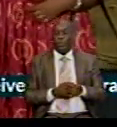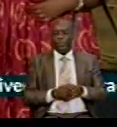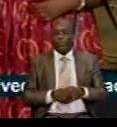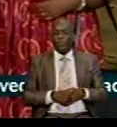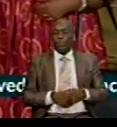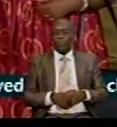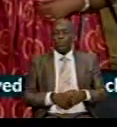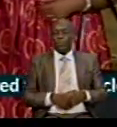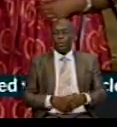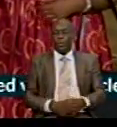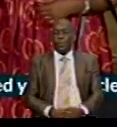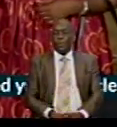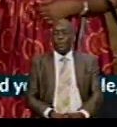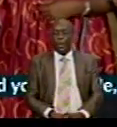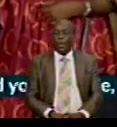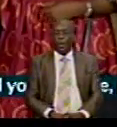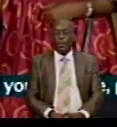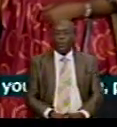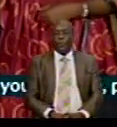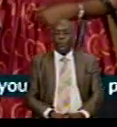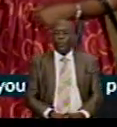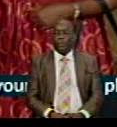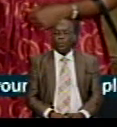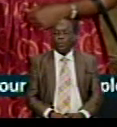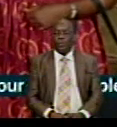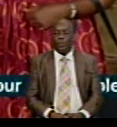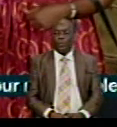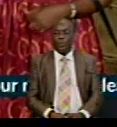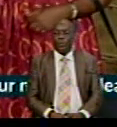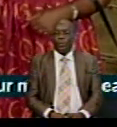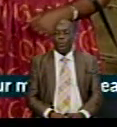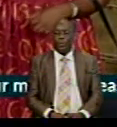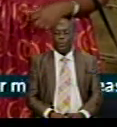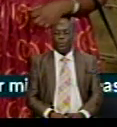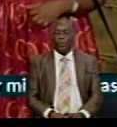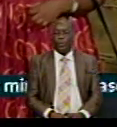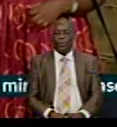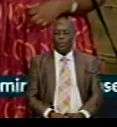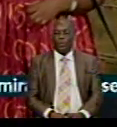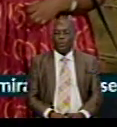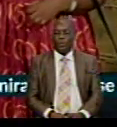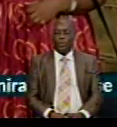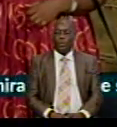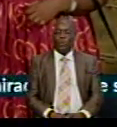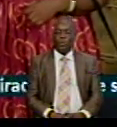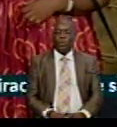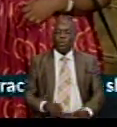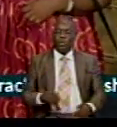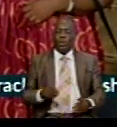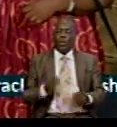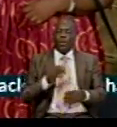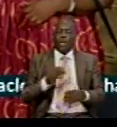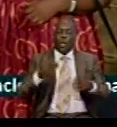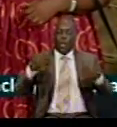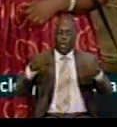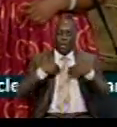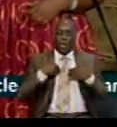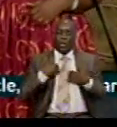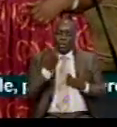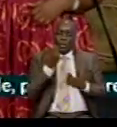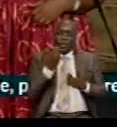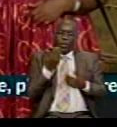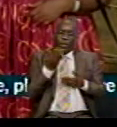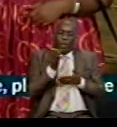Julius. Acha Lucas. He suffered from facial paresis and left-sided hemiplegia for